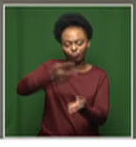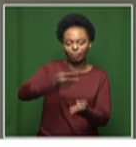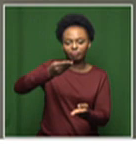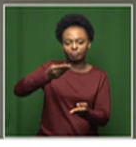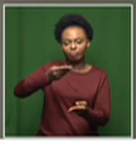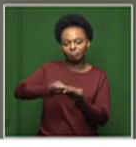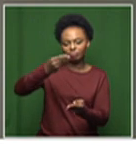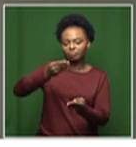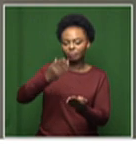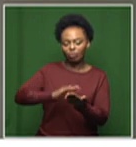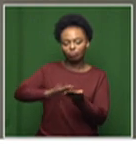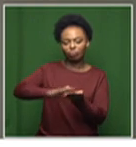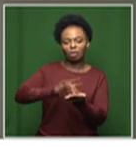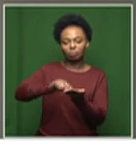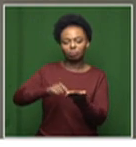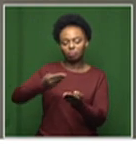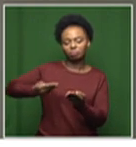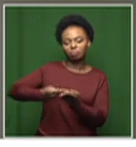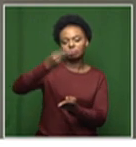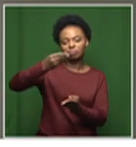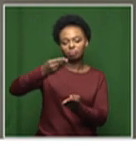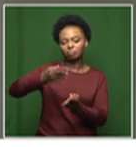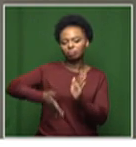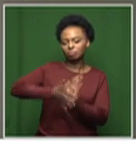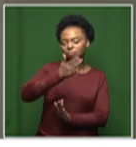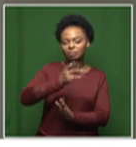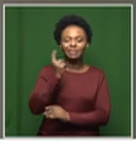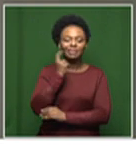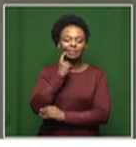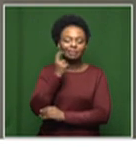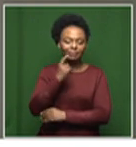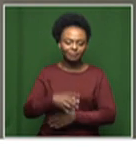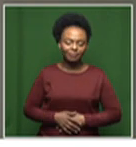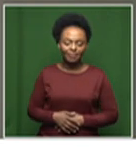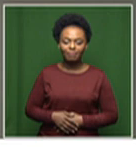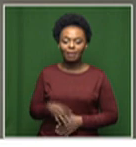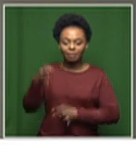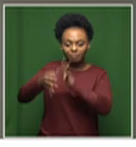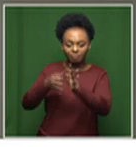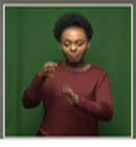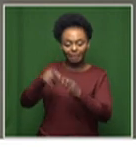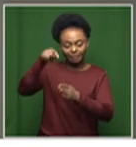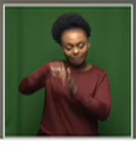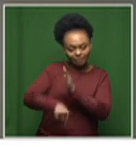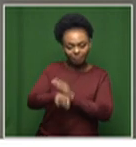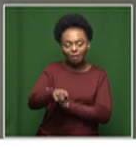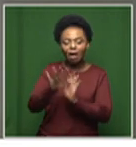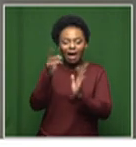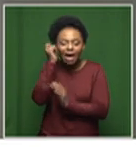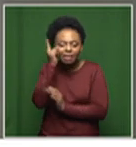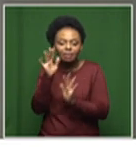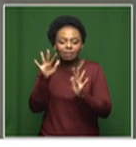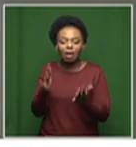the screen of a contactless enabled point of sale device. So to break it down a little bit further to exactly understand what tap